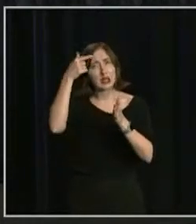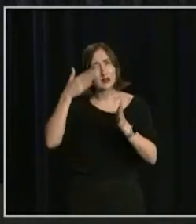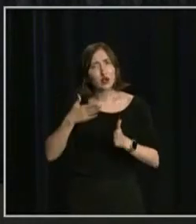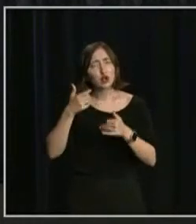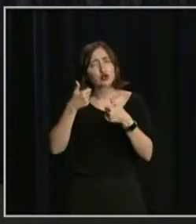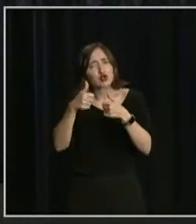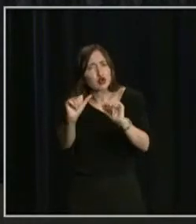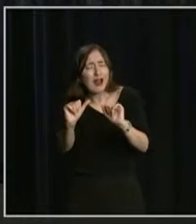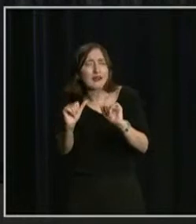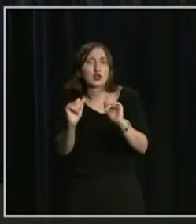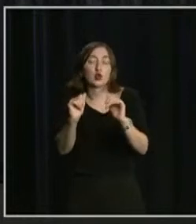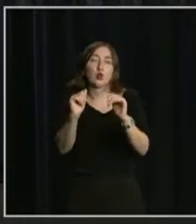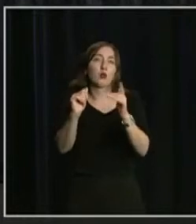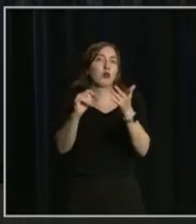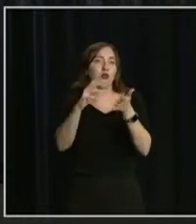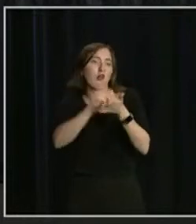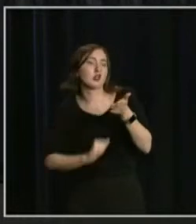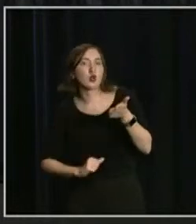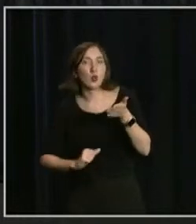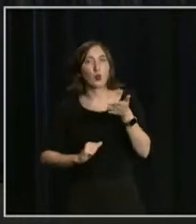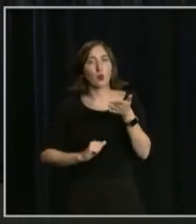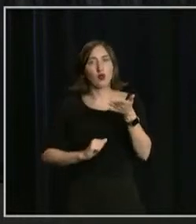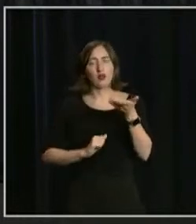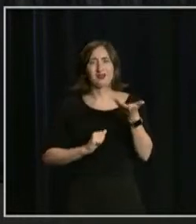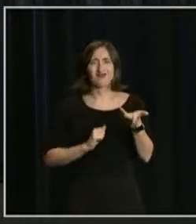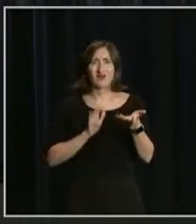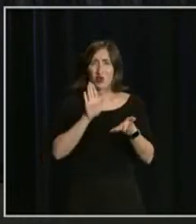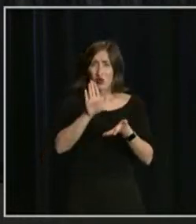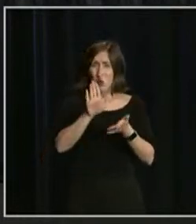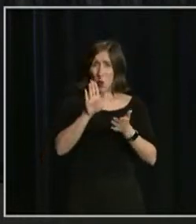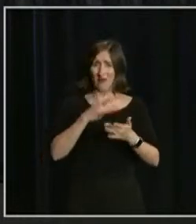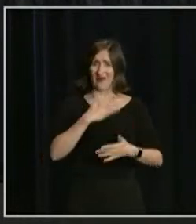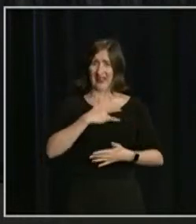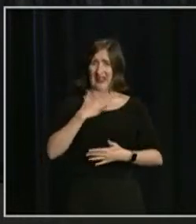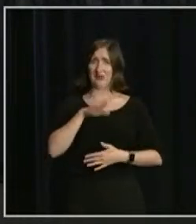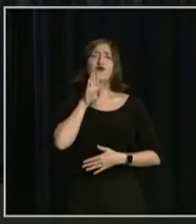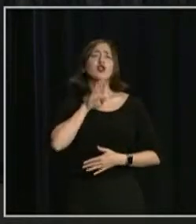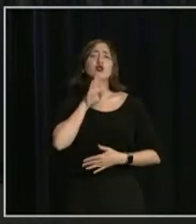undo whatever you're doing over here. What is the level of frustration at this moment?